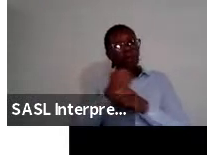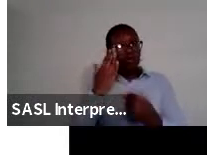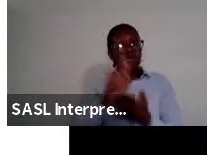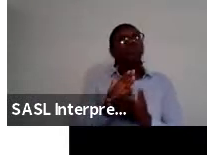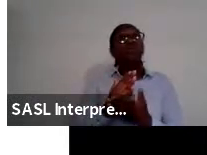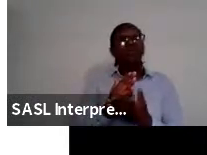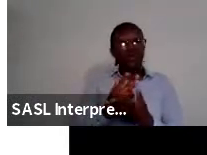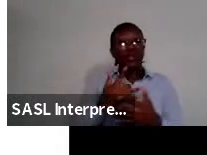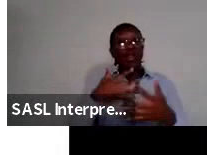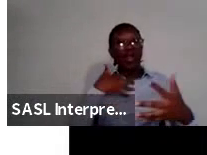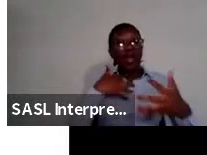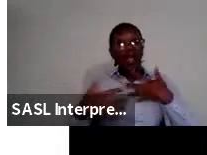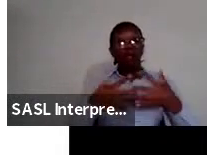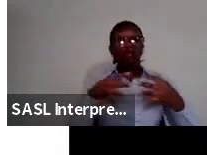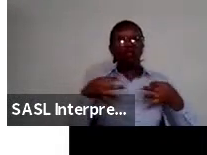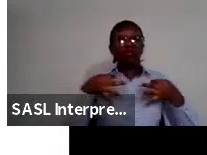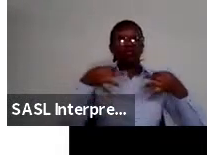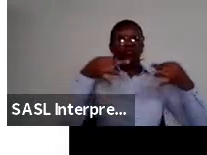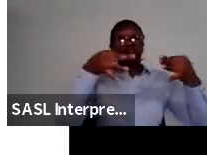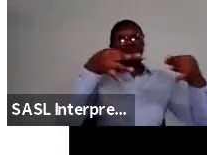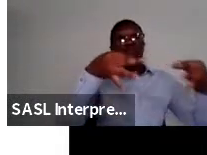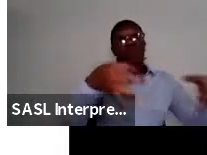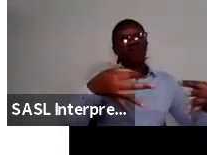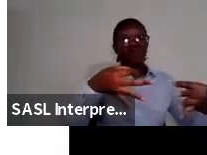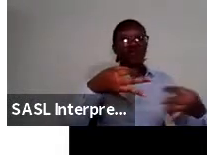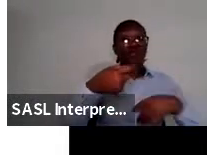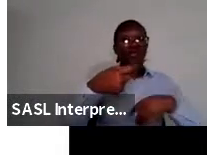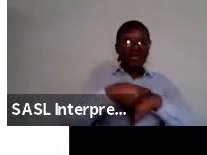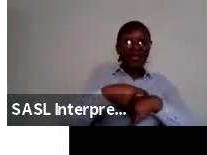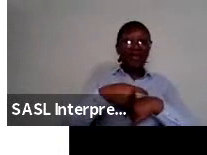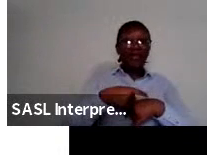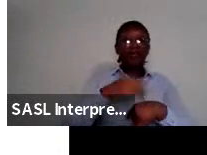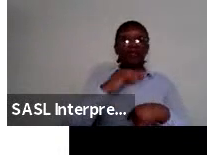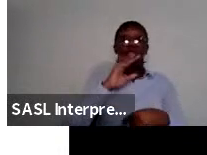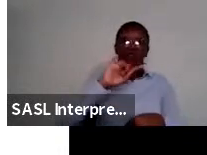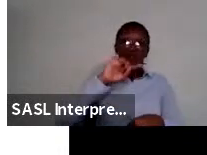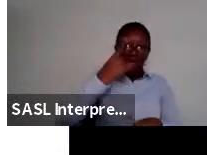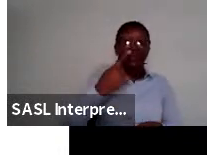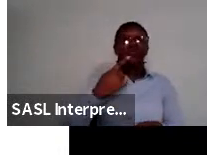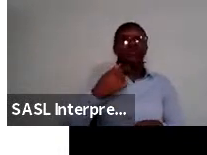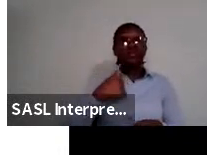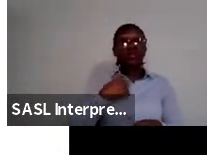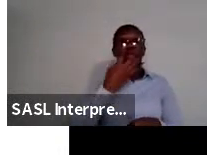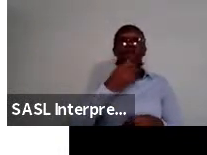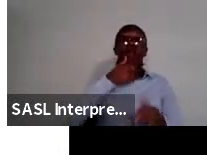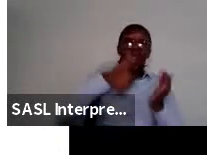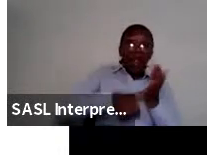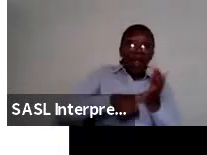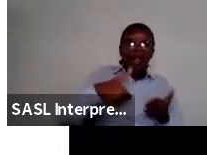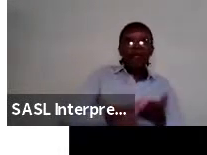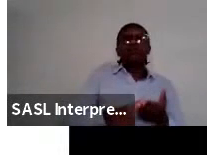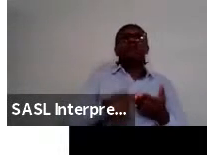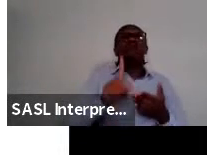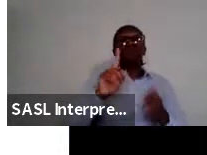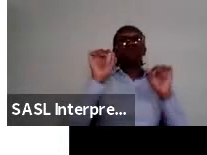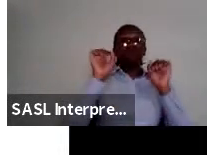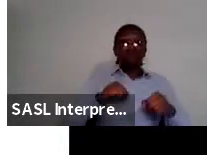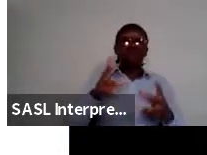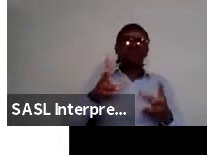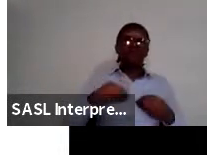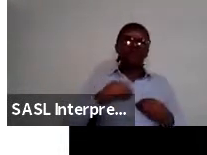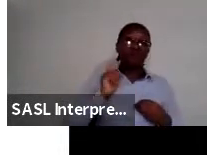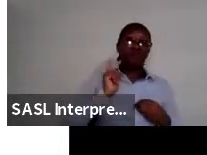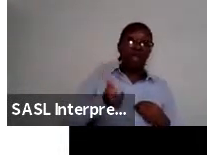is no delay that would ensue by first obtaining the warrant and defeat the object or purpose of